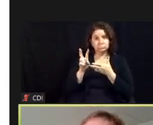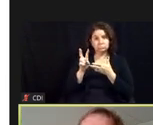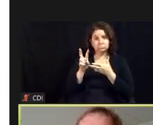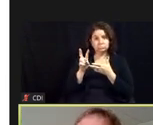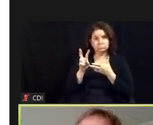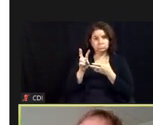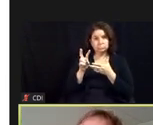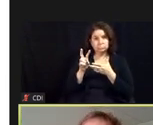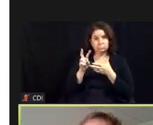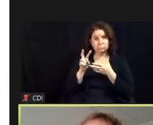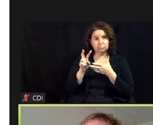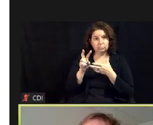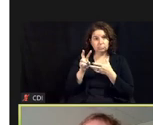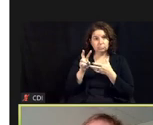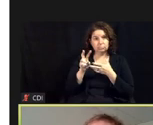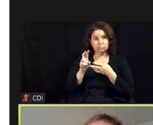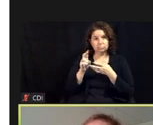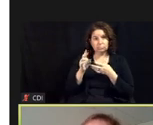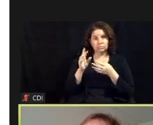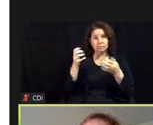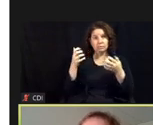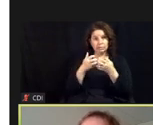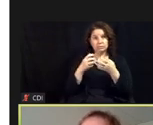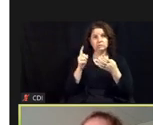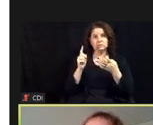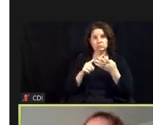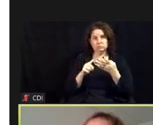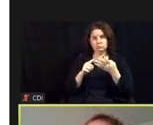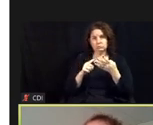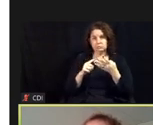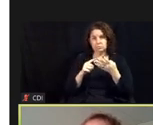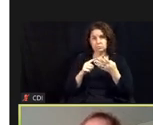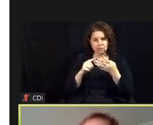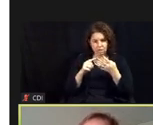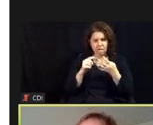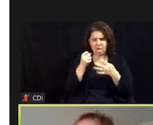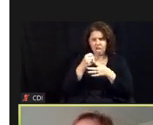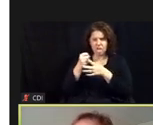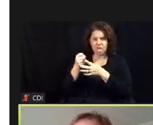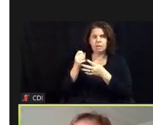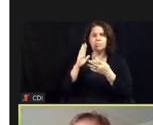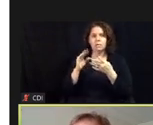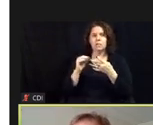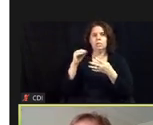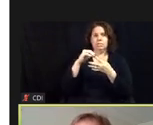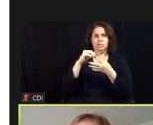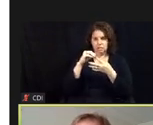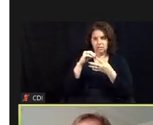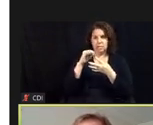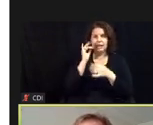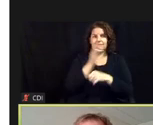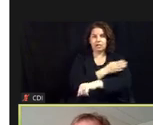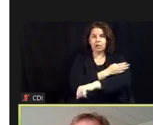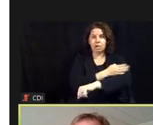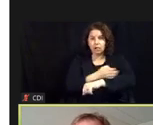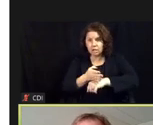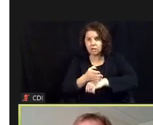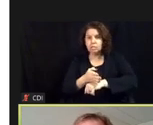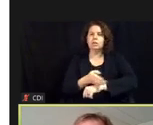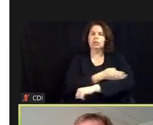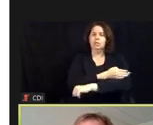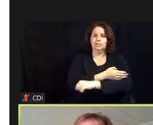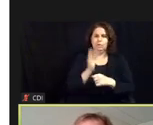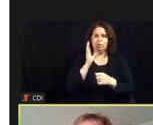you move into that tier. And so there's both moving forward and moving back has been clarified. Next, please.